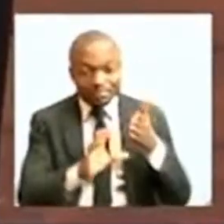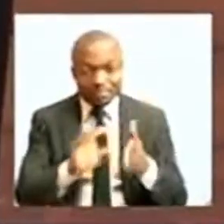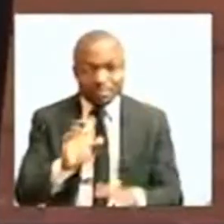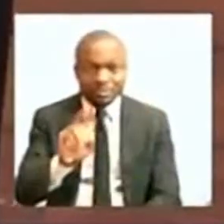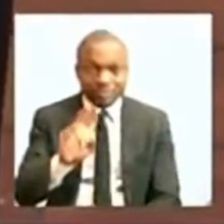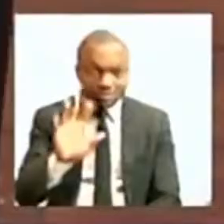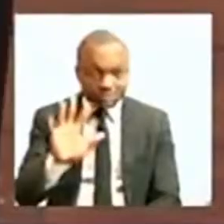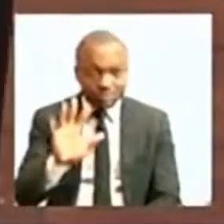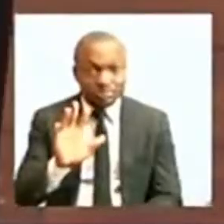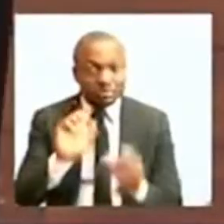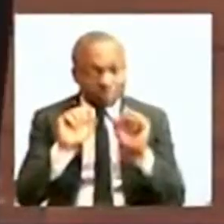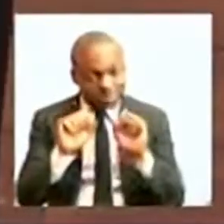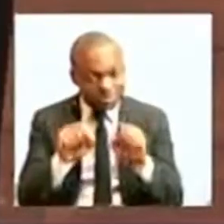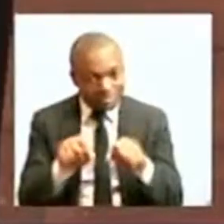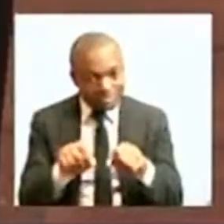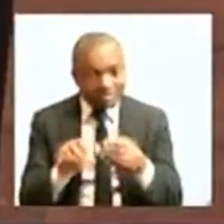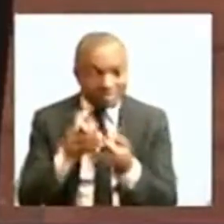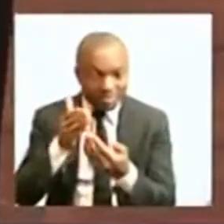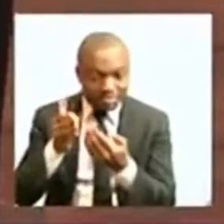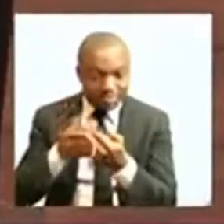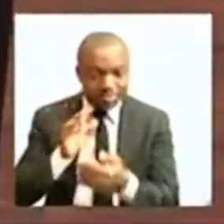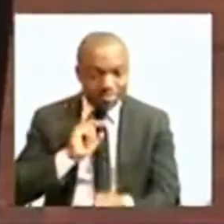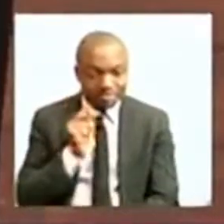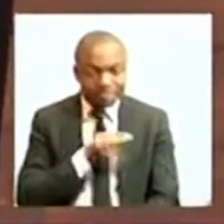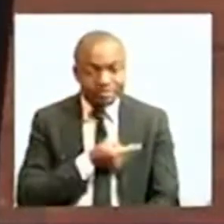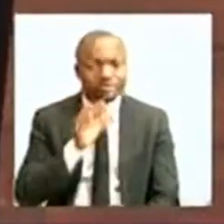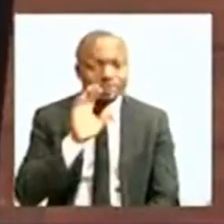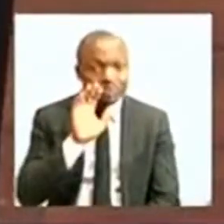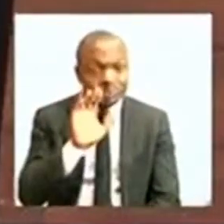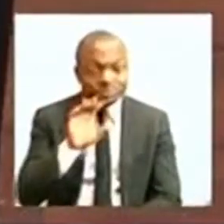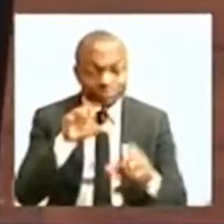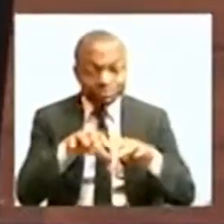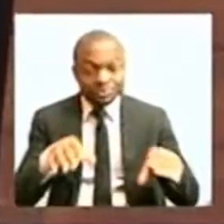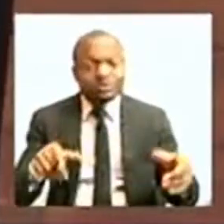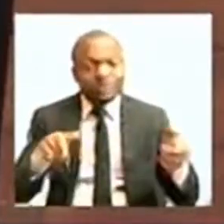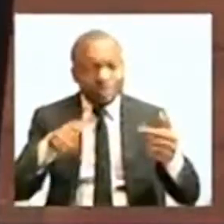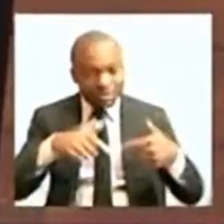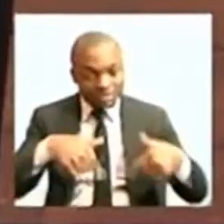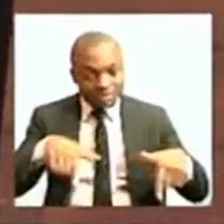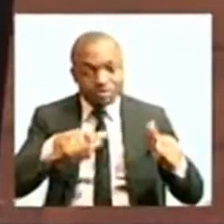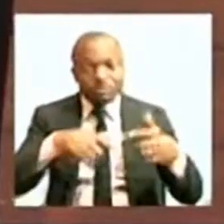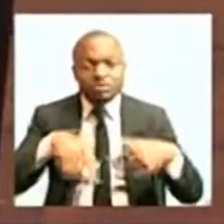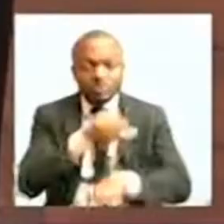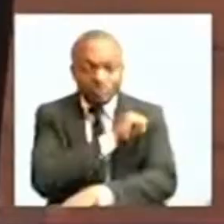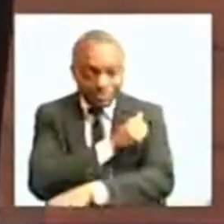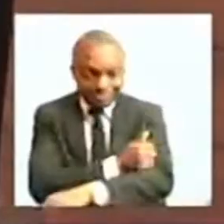as a committee, because your children, the local authorities,